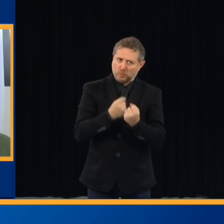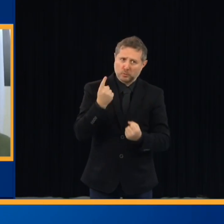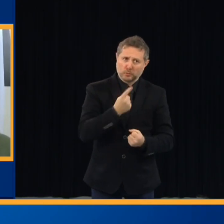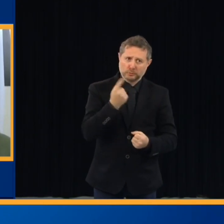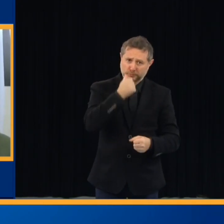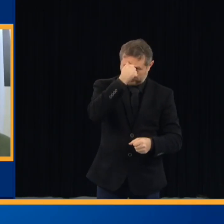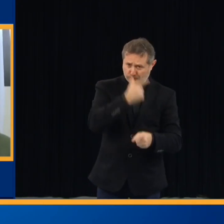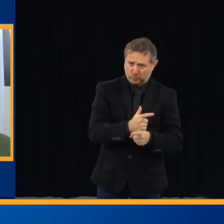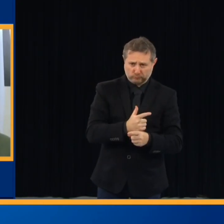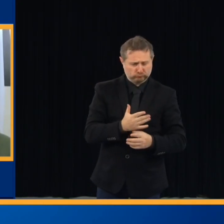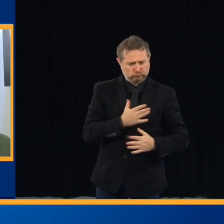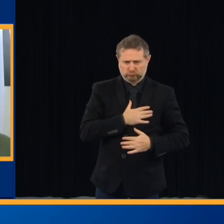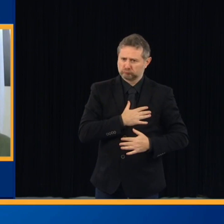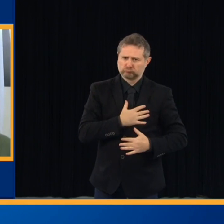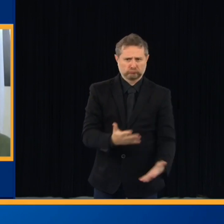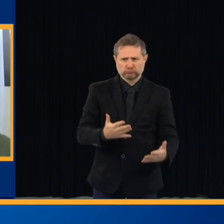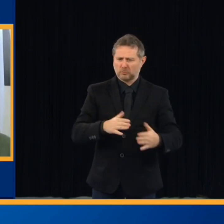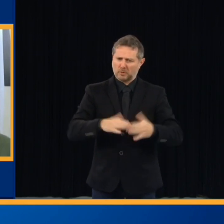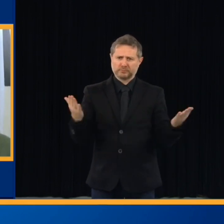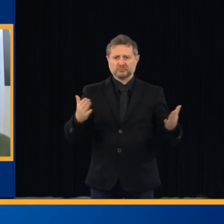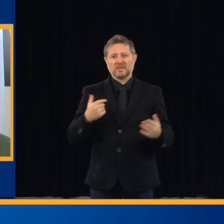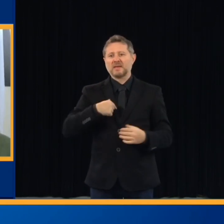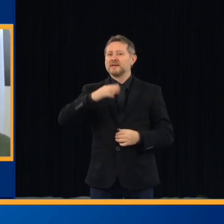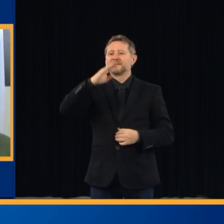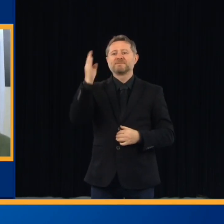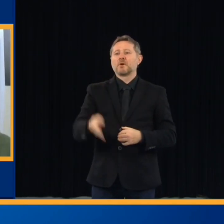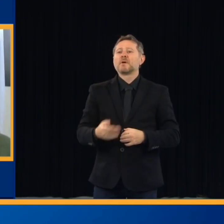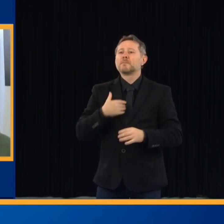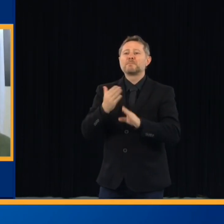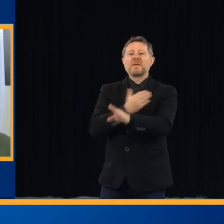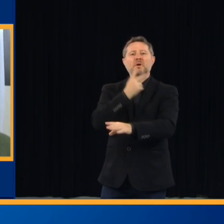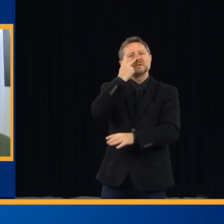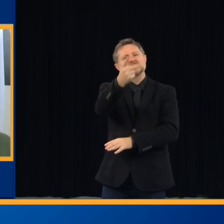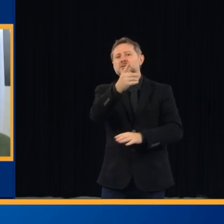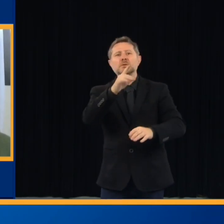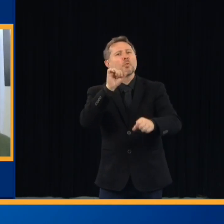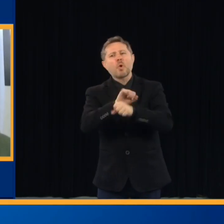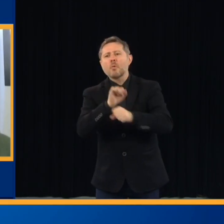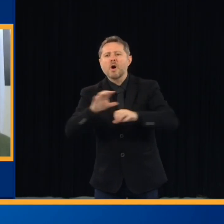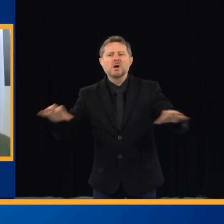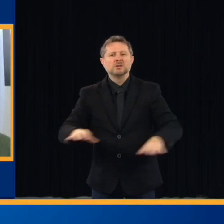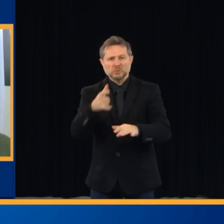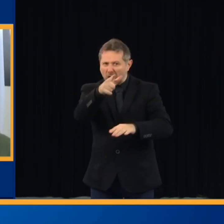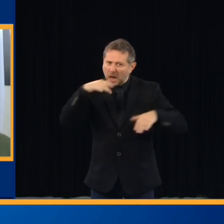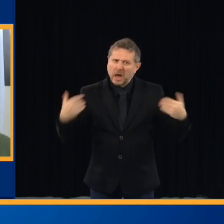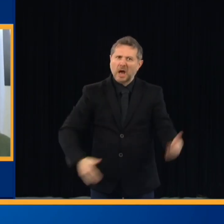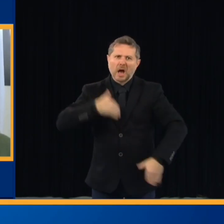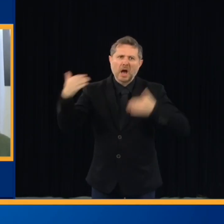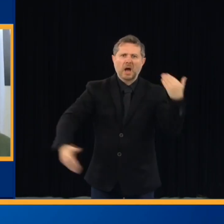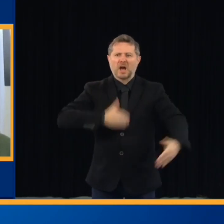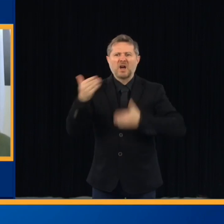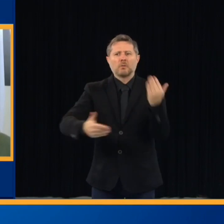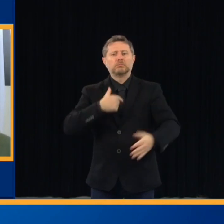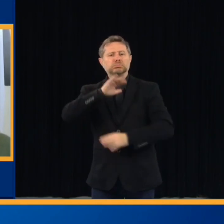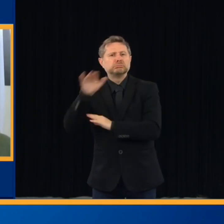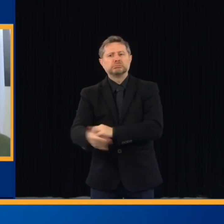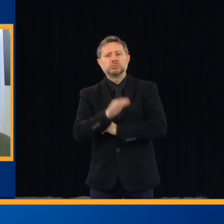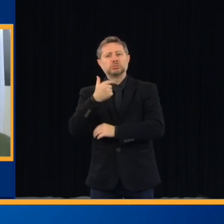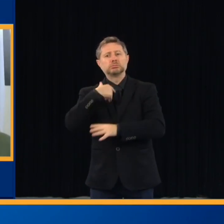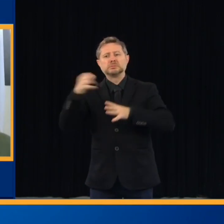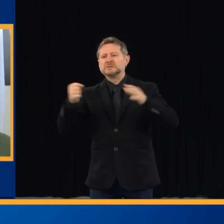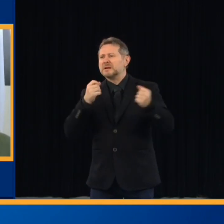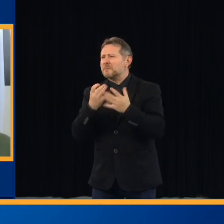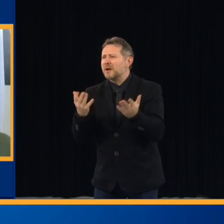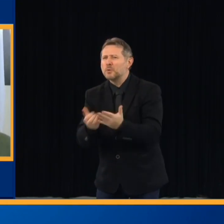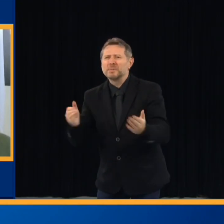seen you work harder than now. And I've never seen you have this kind of desperation to source equipment, and you're drawing in from everybody you know.